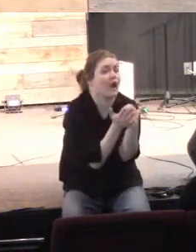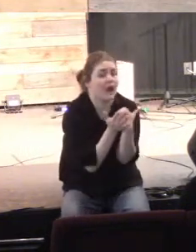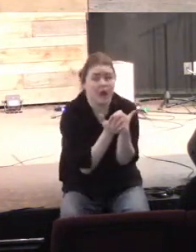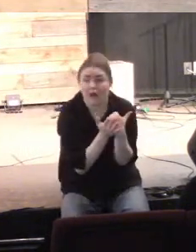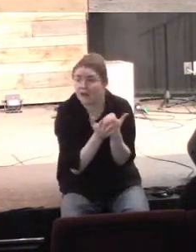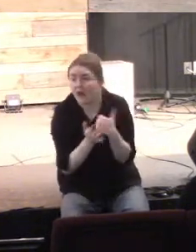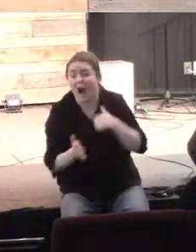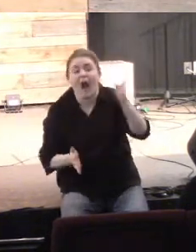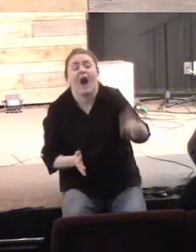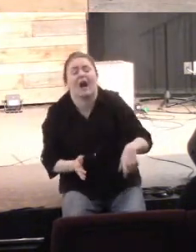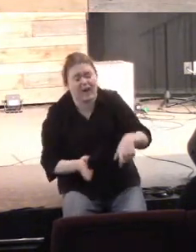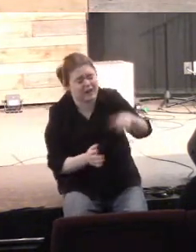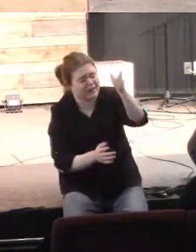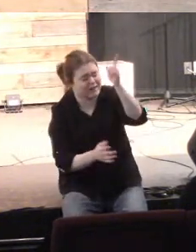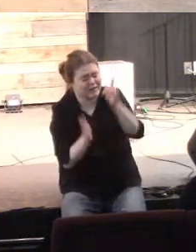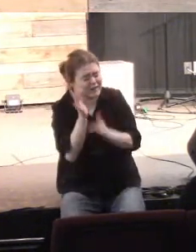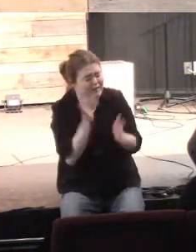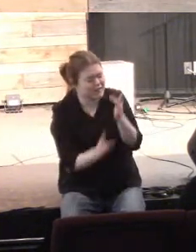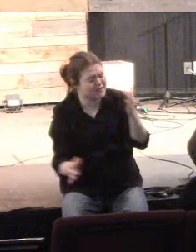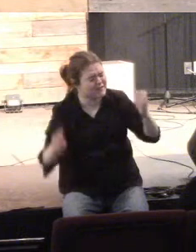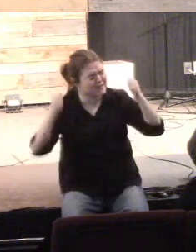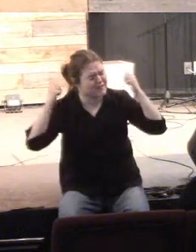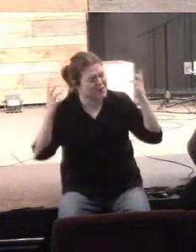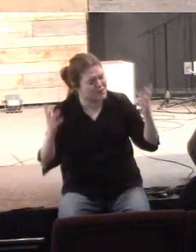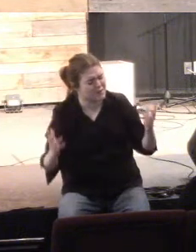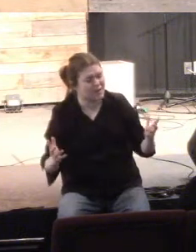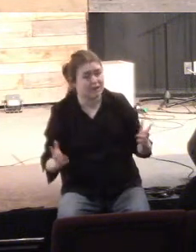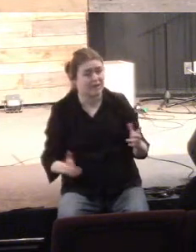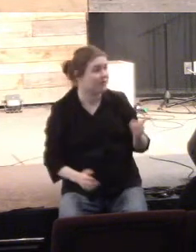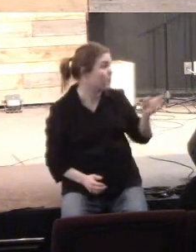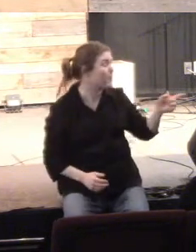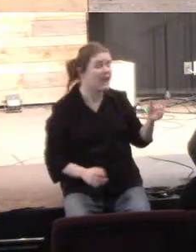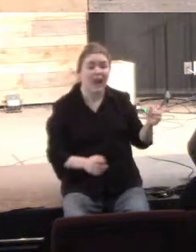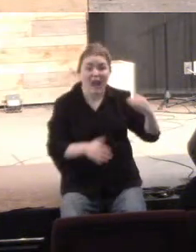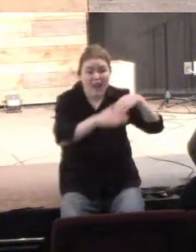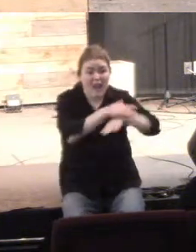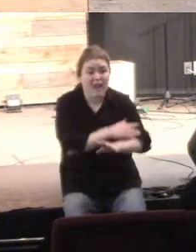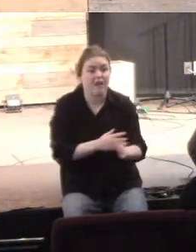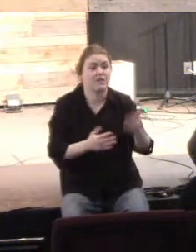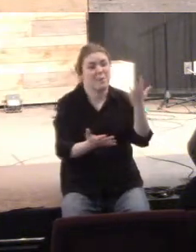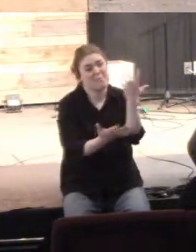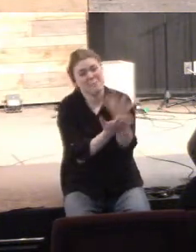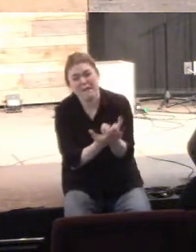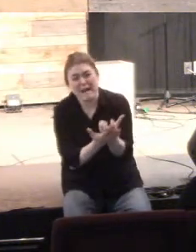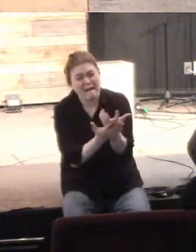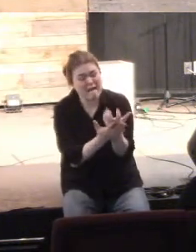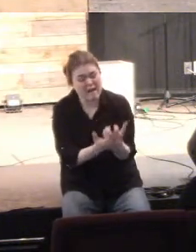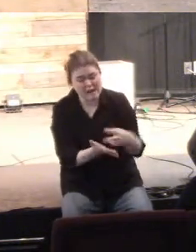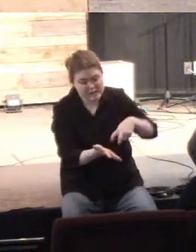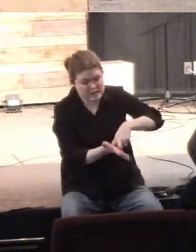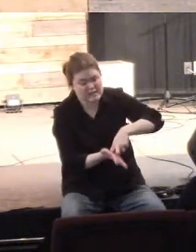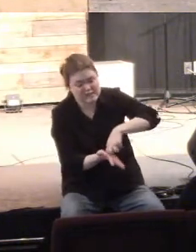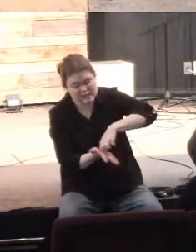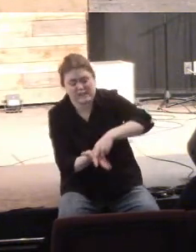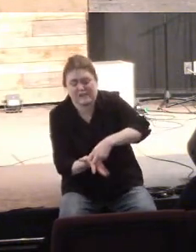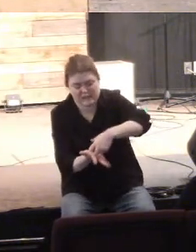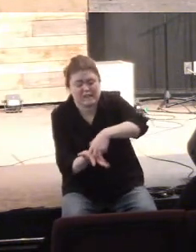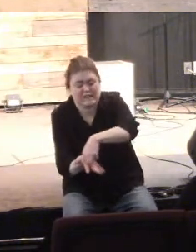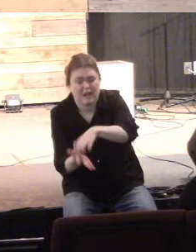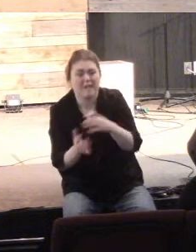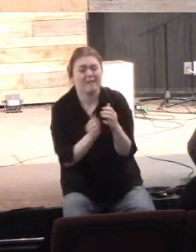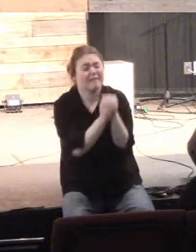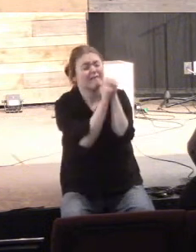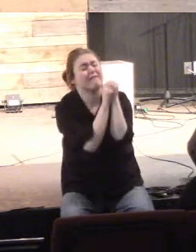I need Jesus so much. They came in here begging, on their knees, pleading.